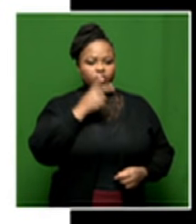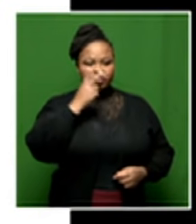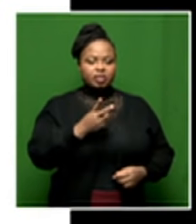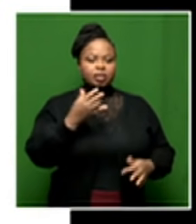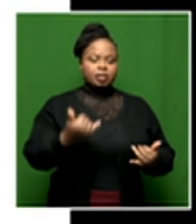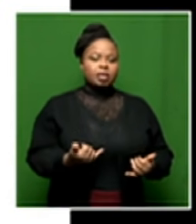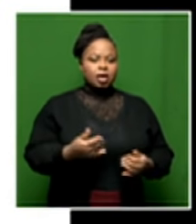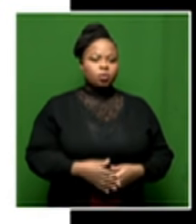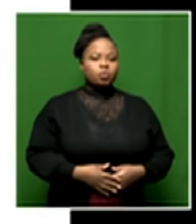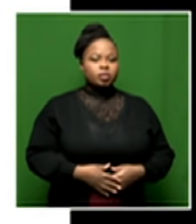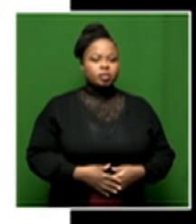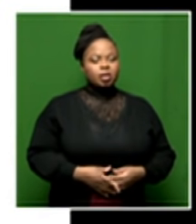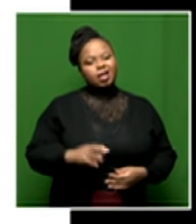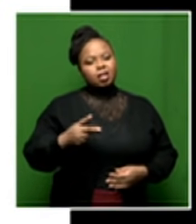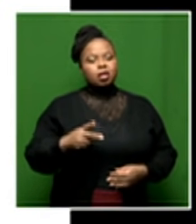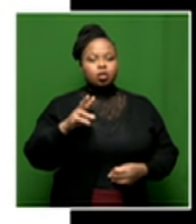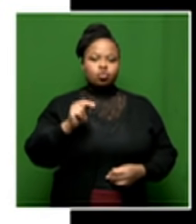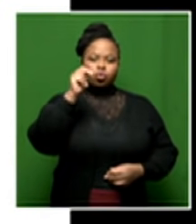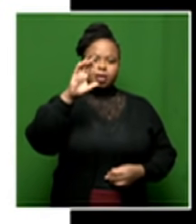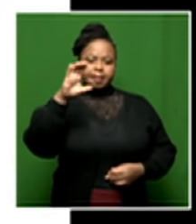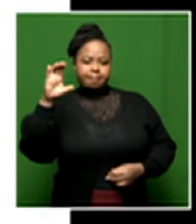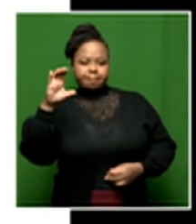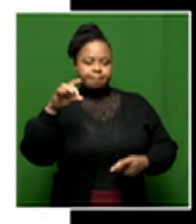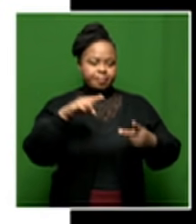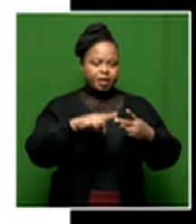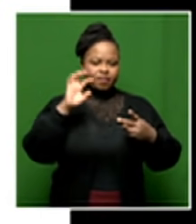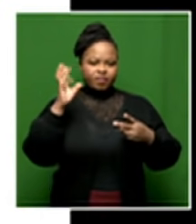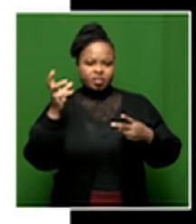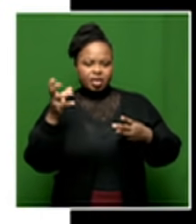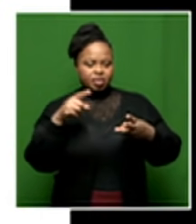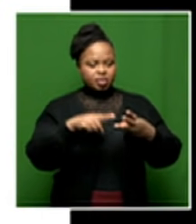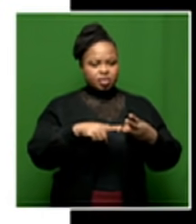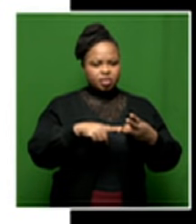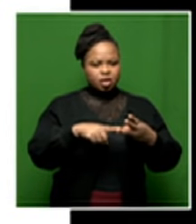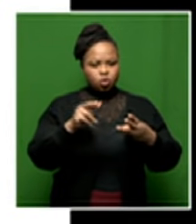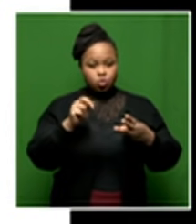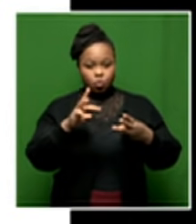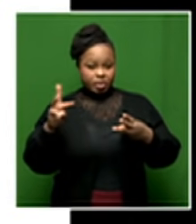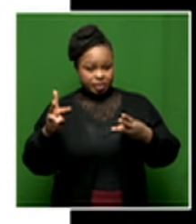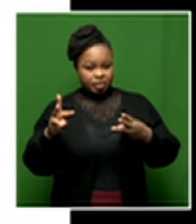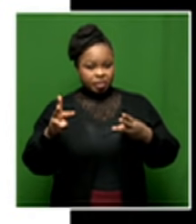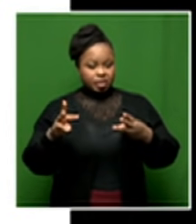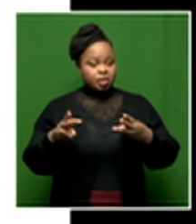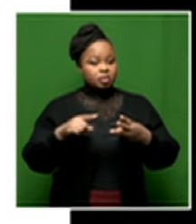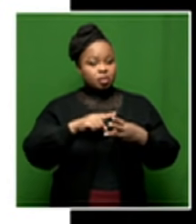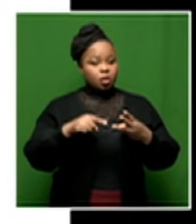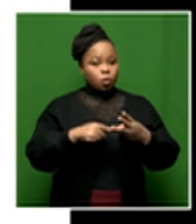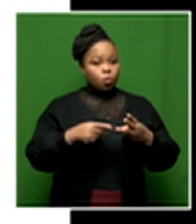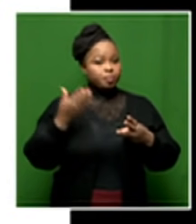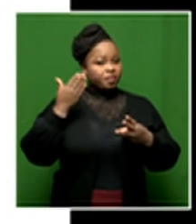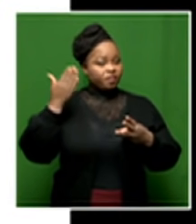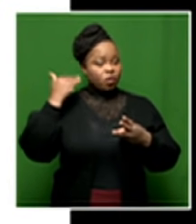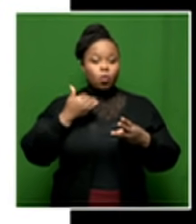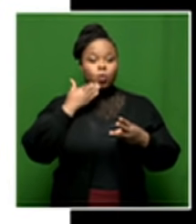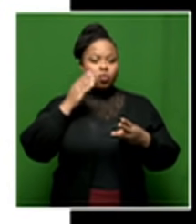inland provinces. As you know, it was really the Northern Cape, the Free State, and I guess the Northwest that had